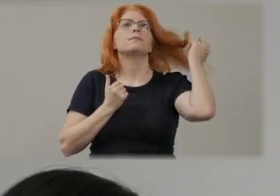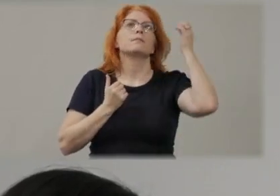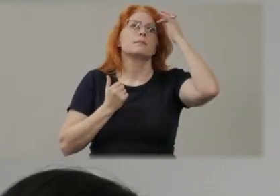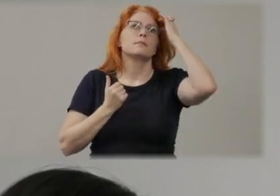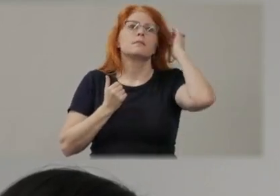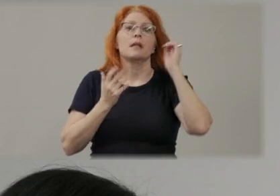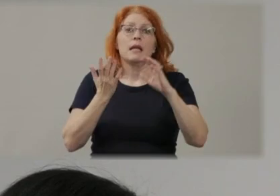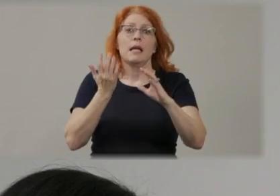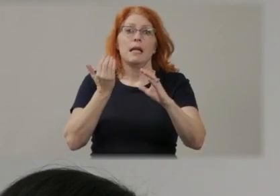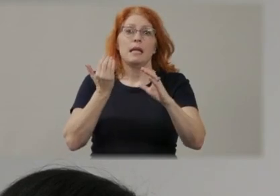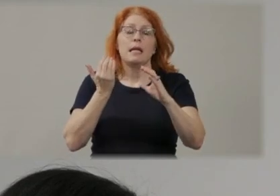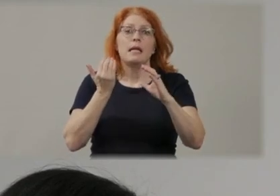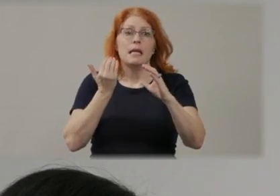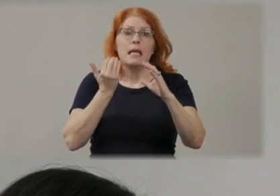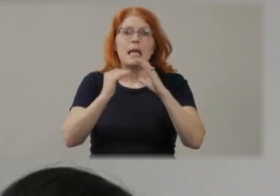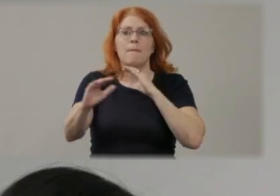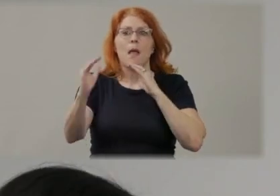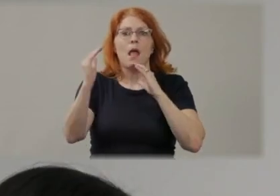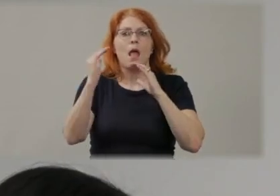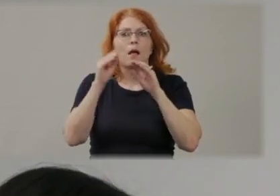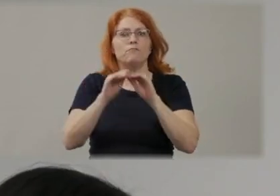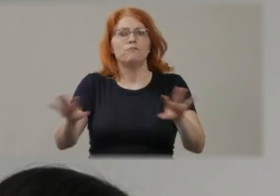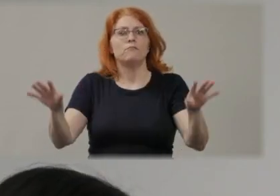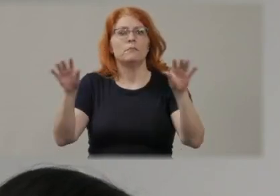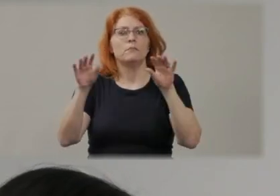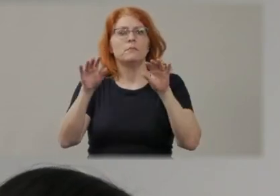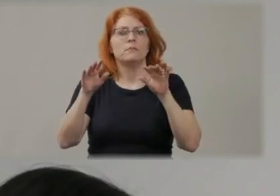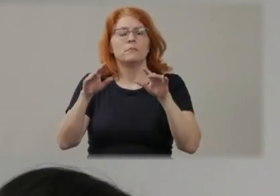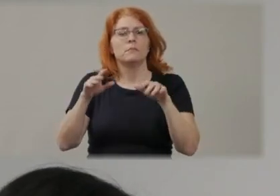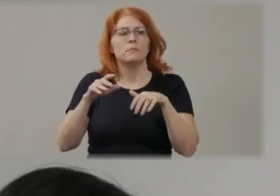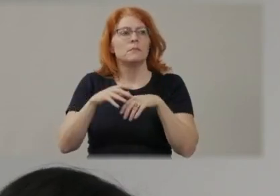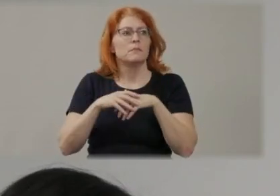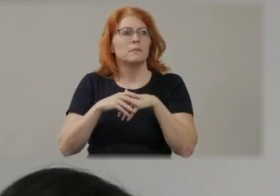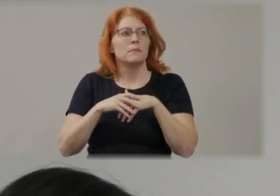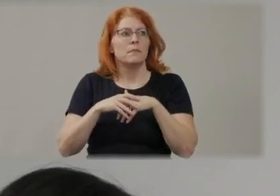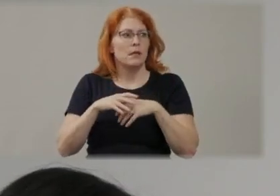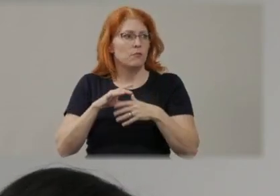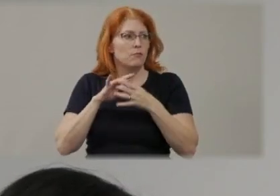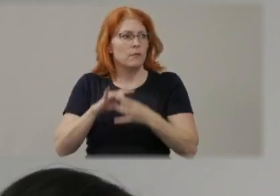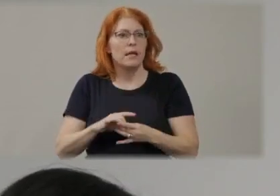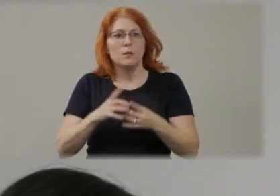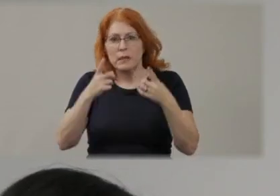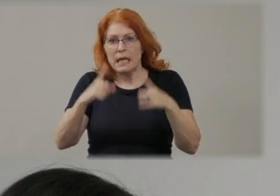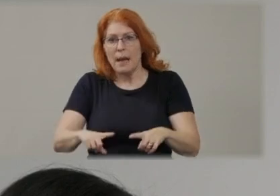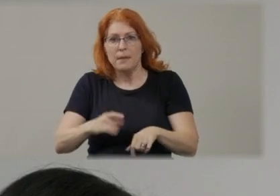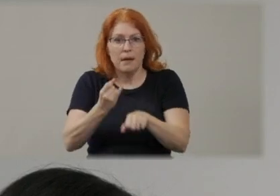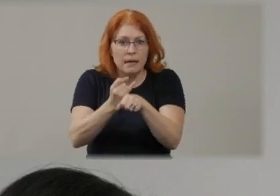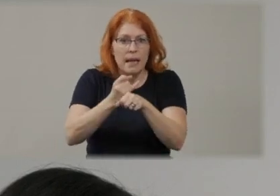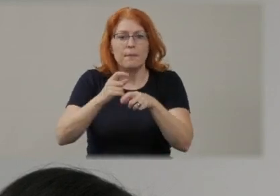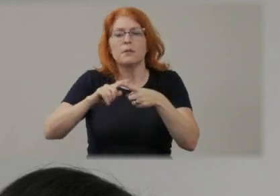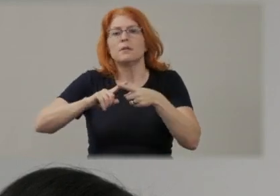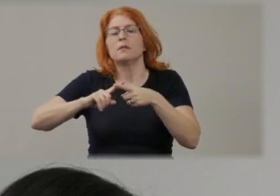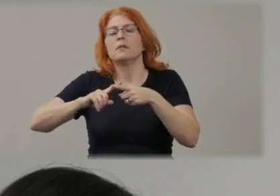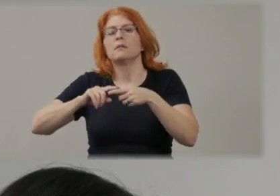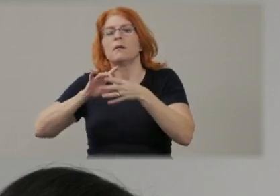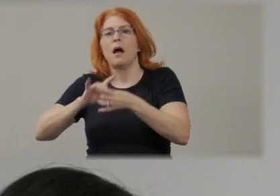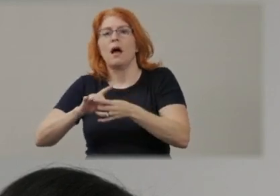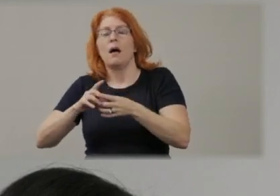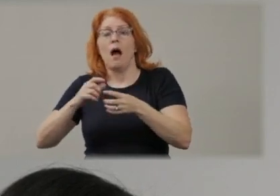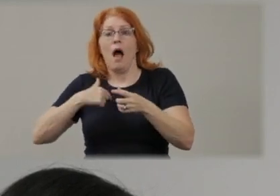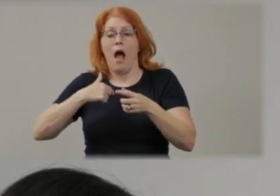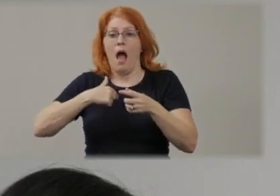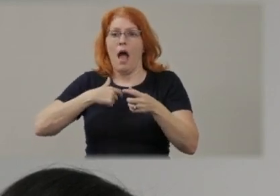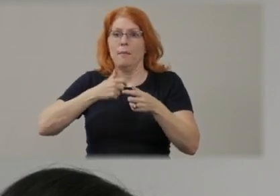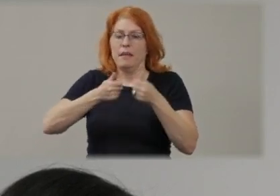email that goes on a regular basis that concerns what's happening on the campus. I'm the executive director. I'm supposed to